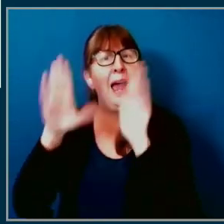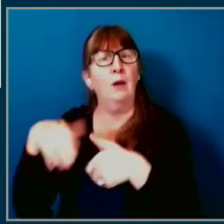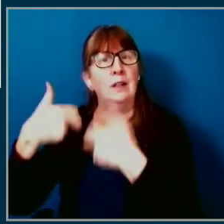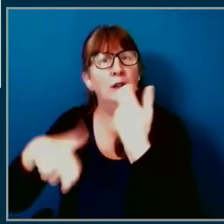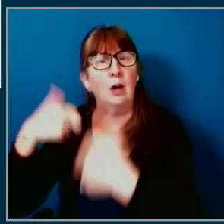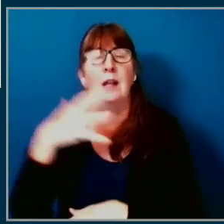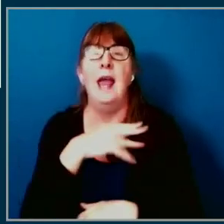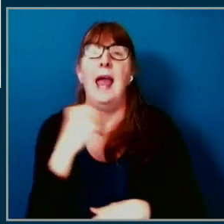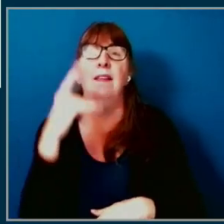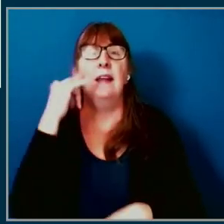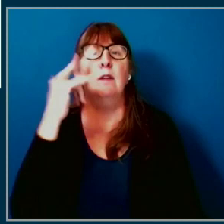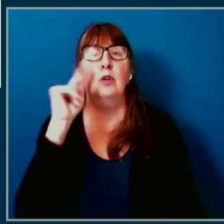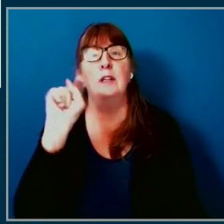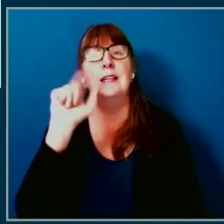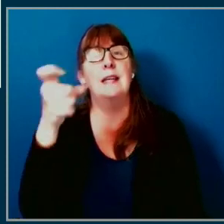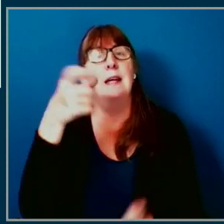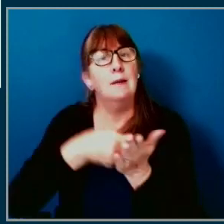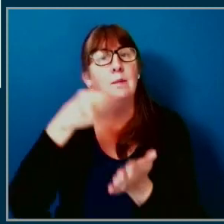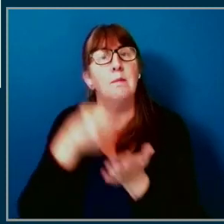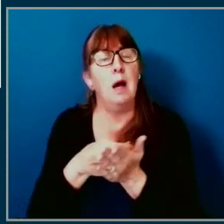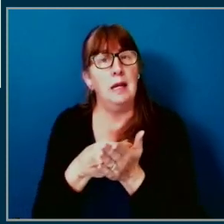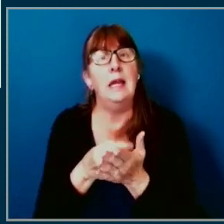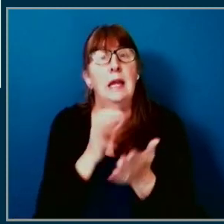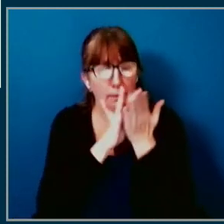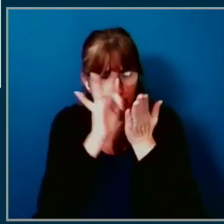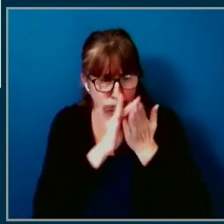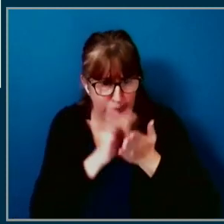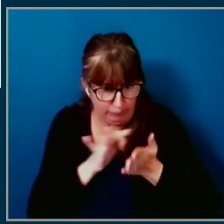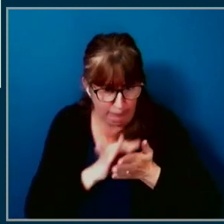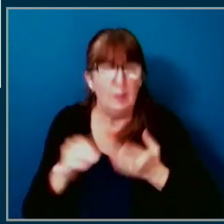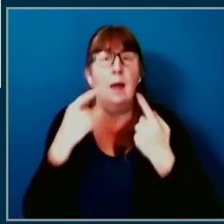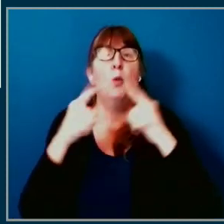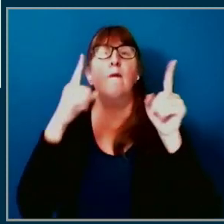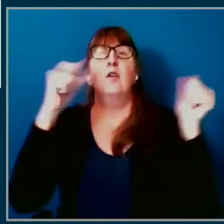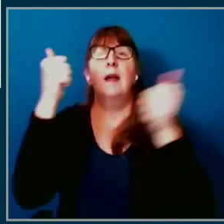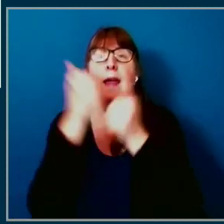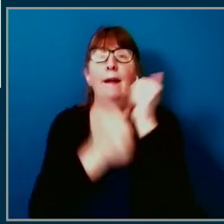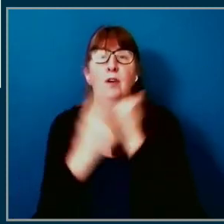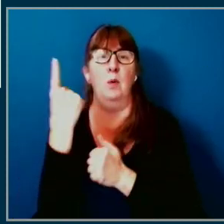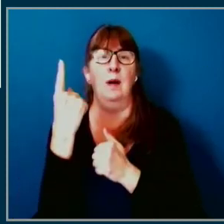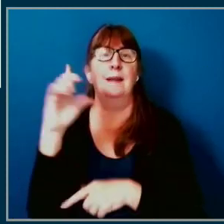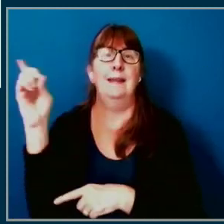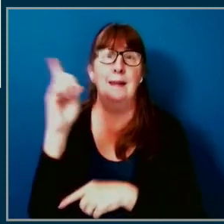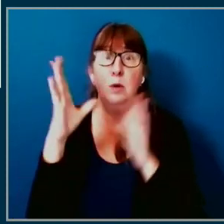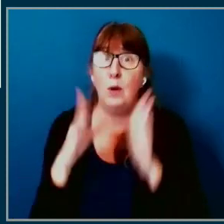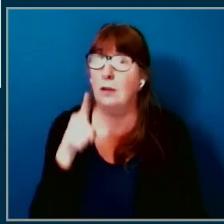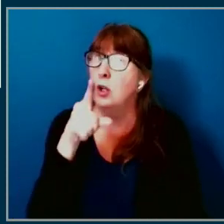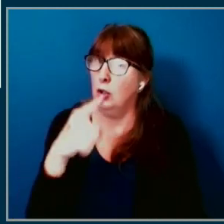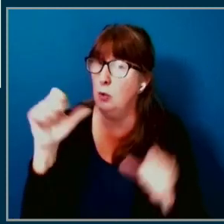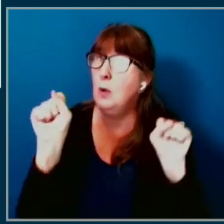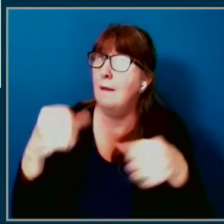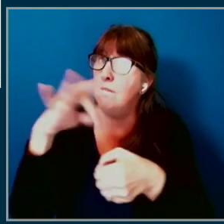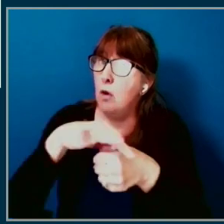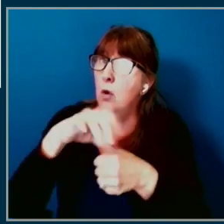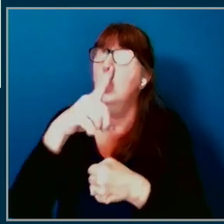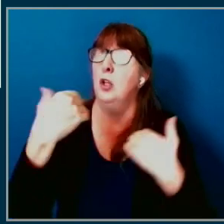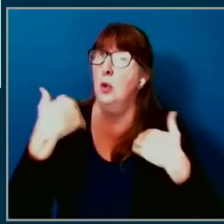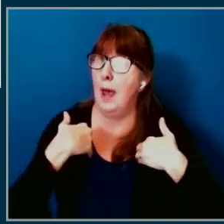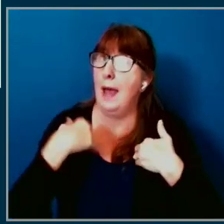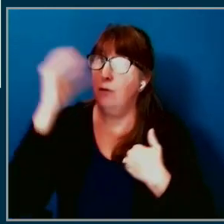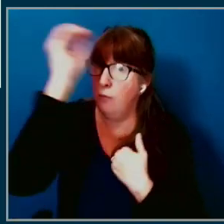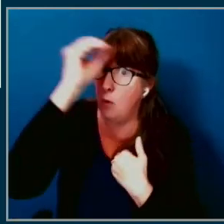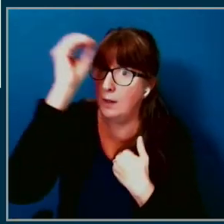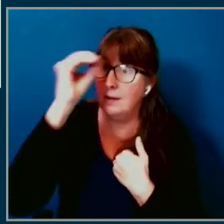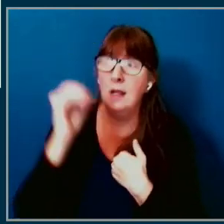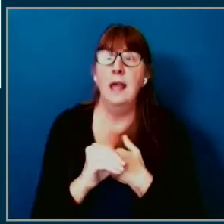taxpayer dollars are accounted for and work for everyone. Democrats, you have a vote, you have a voice in a very